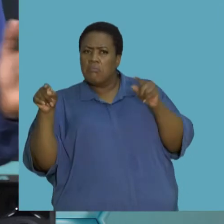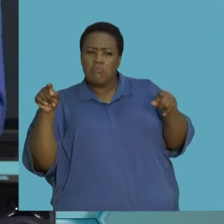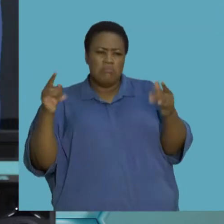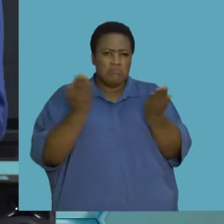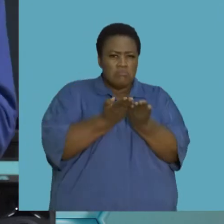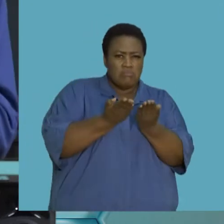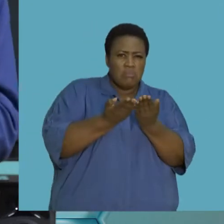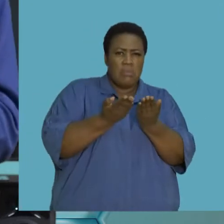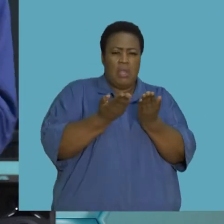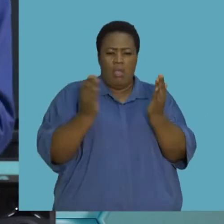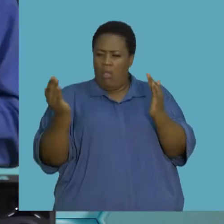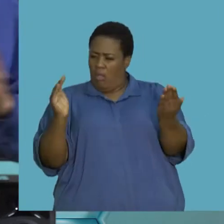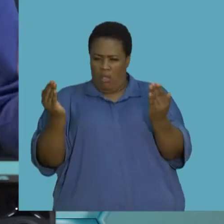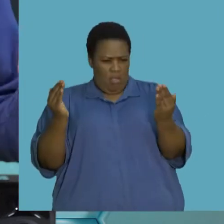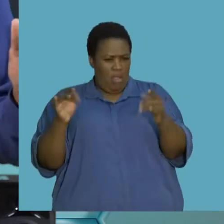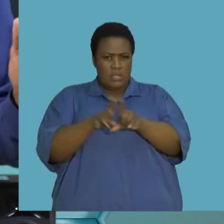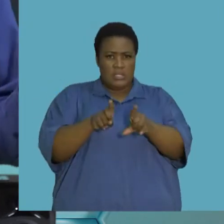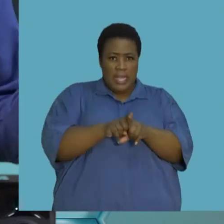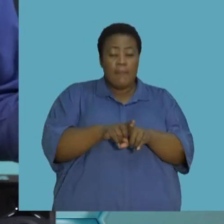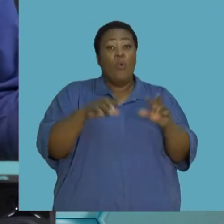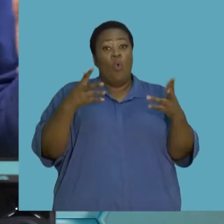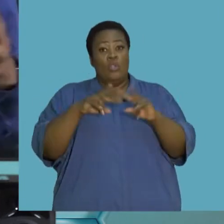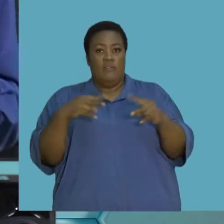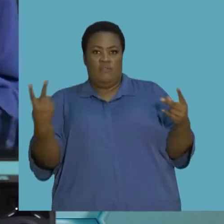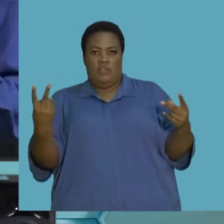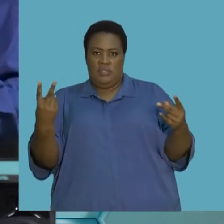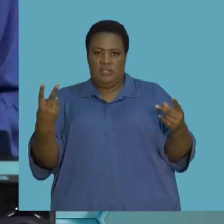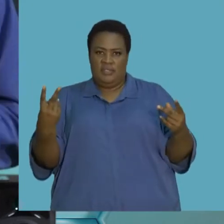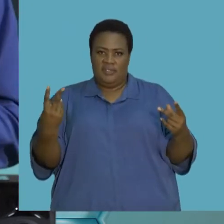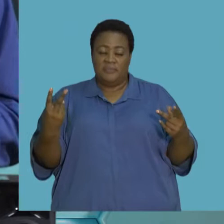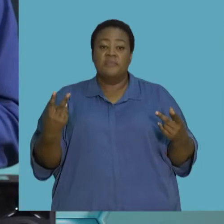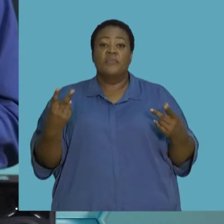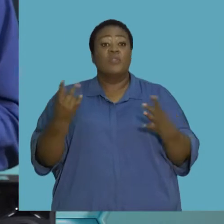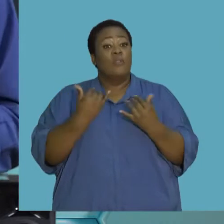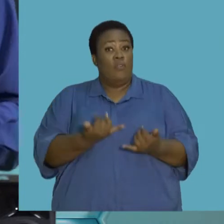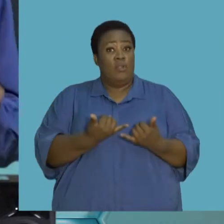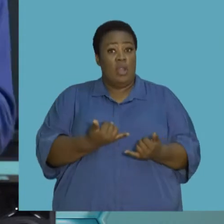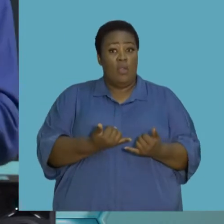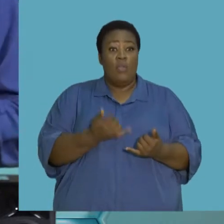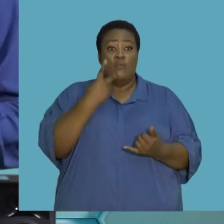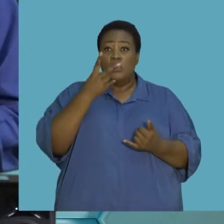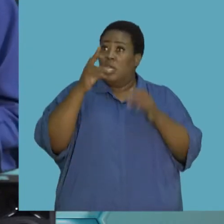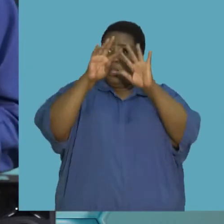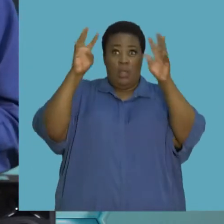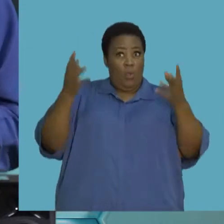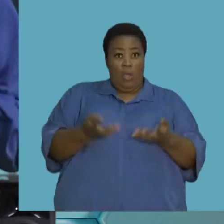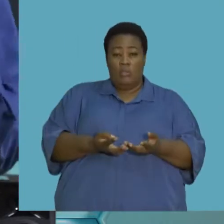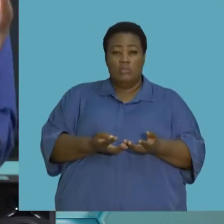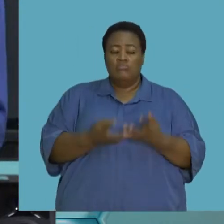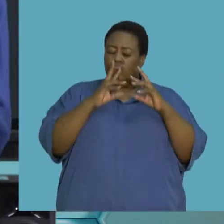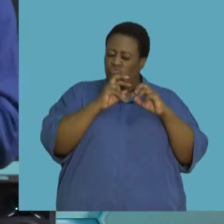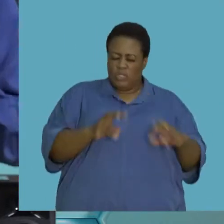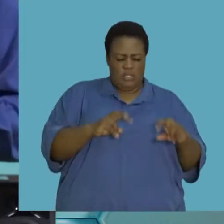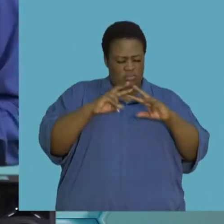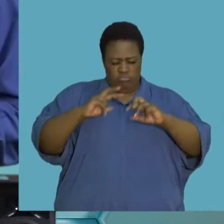some similarities or there's differences, so that there's more collaboration in science. And currently, if you look at globally,